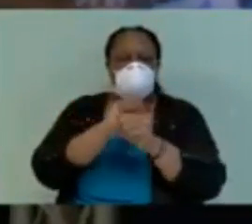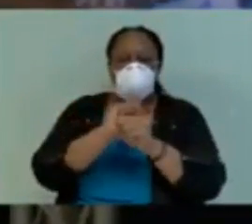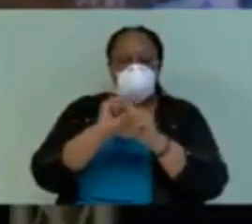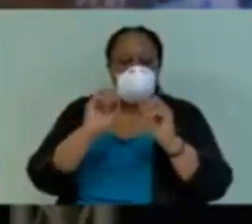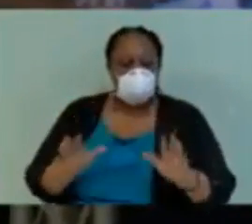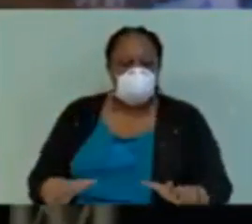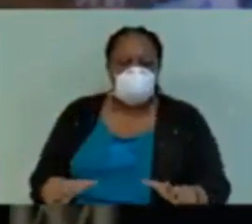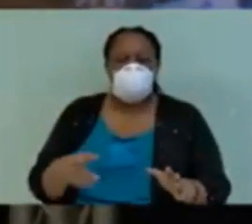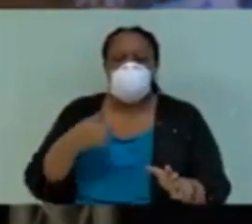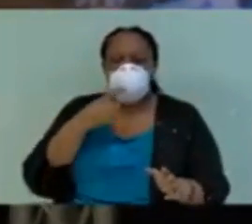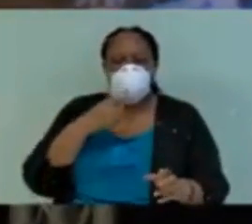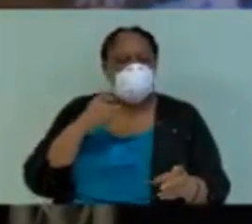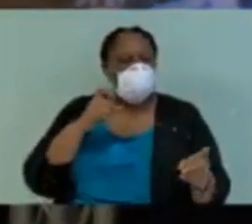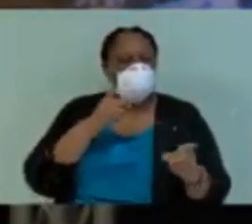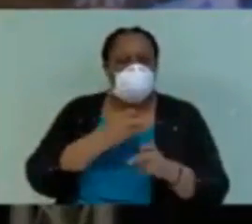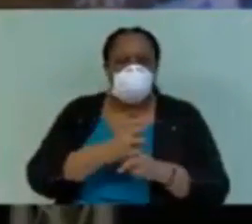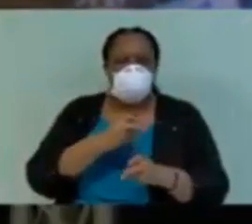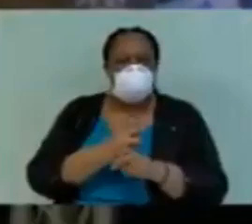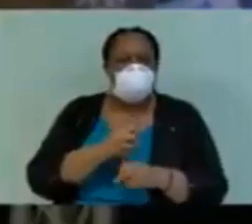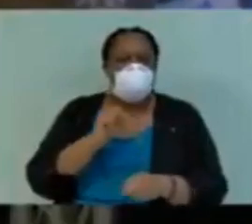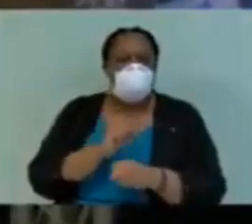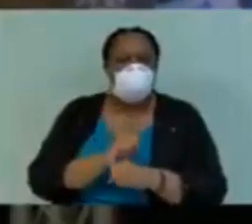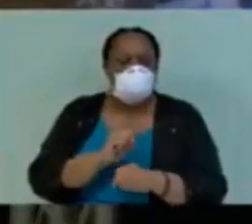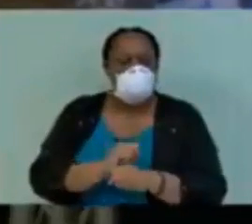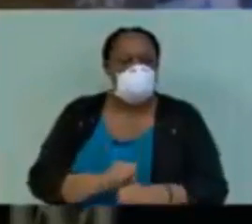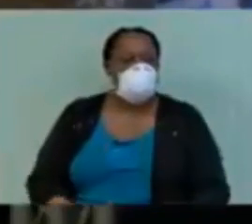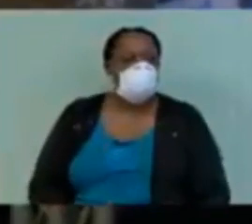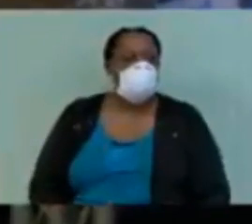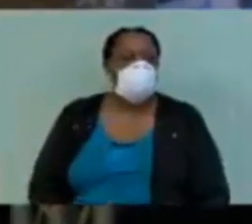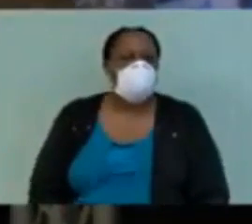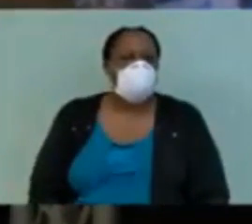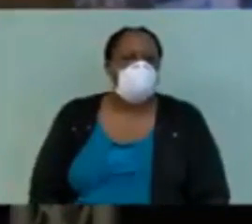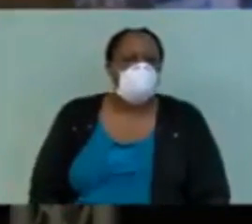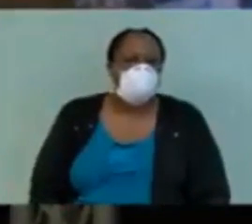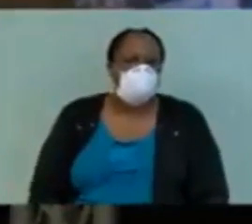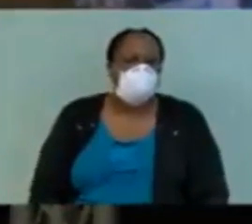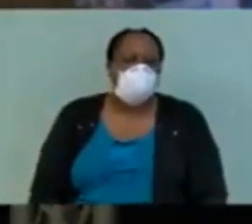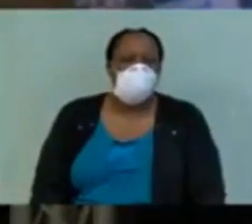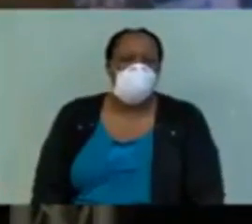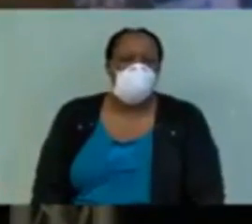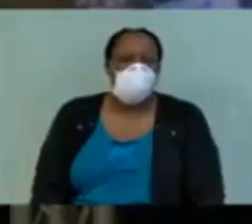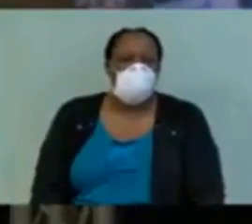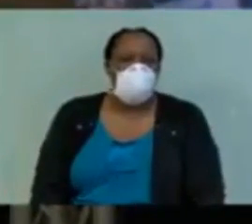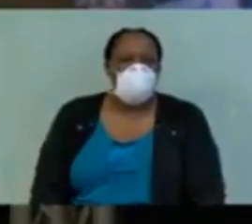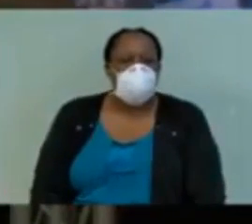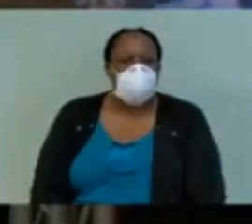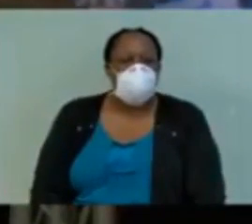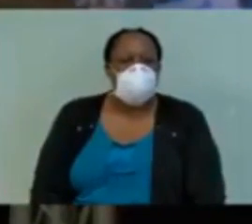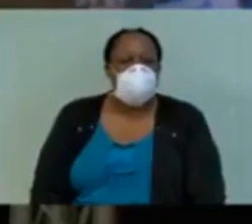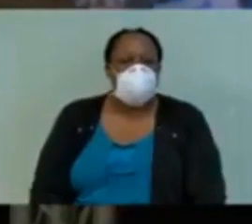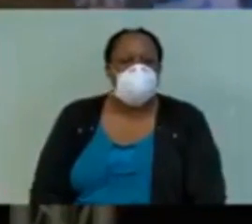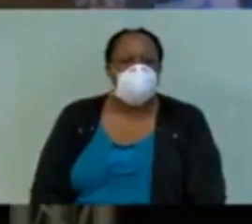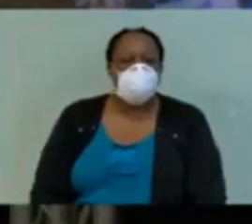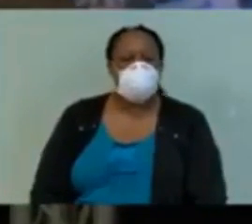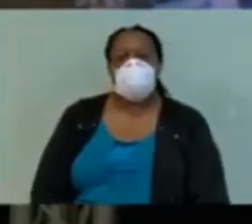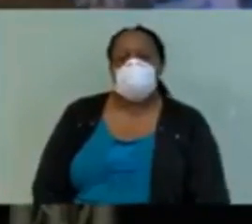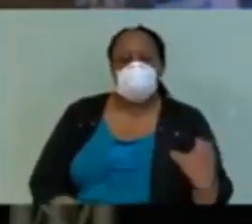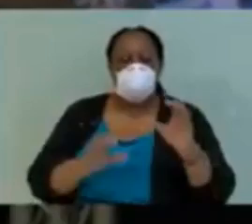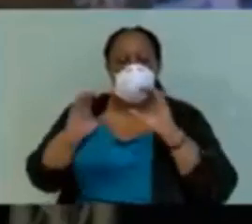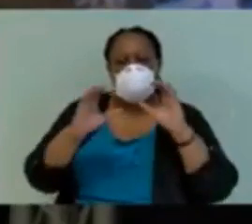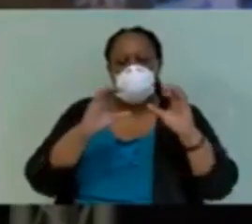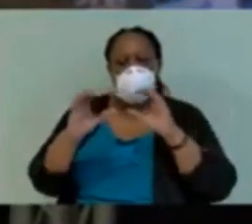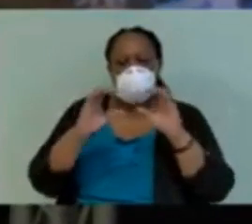nation, country above self. And at least for once in their